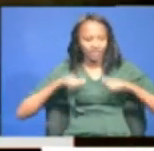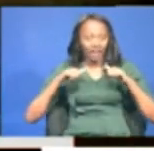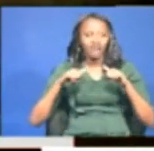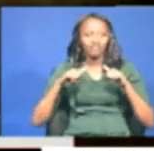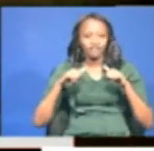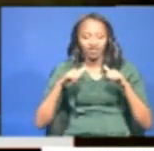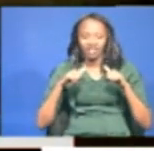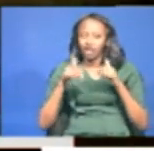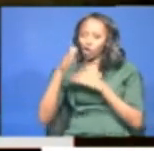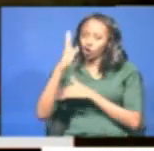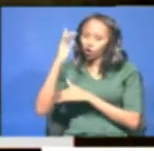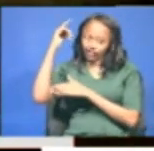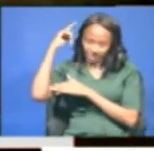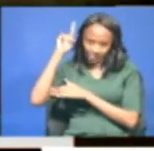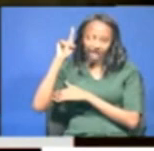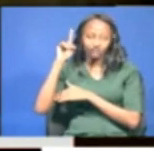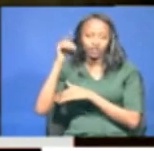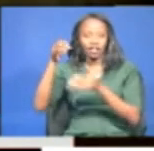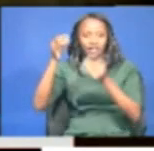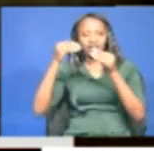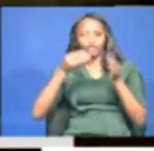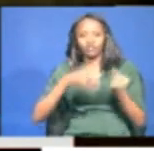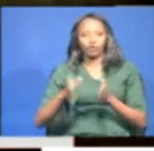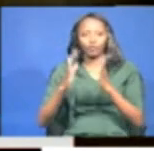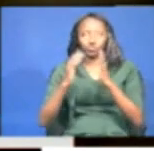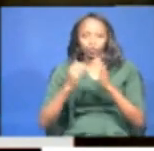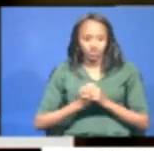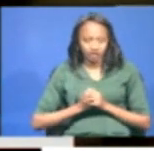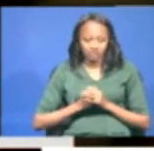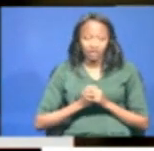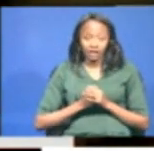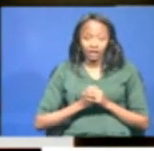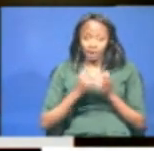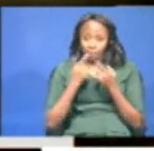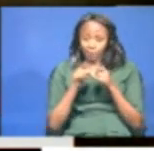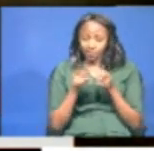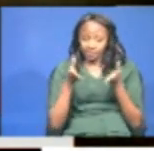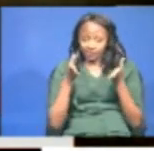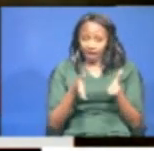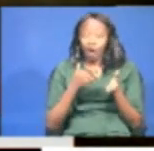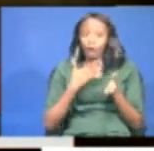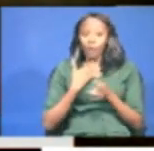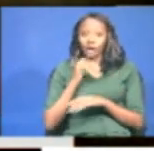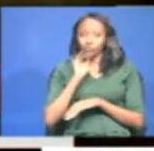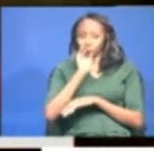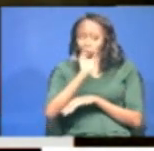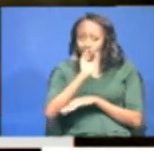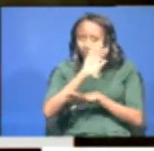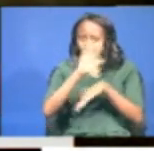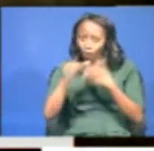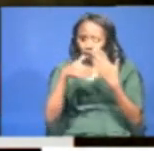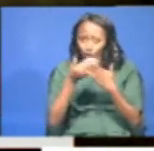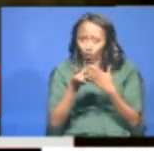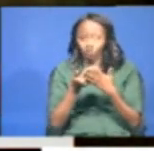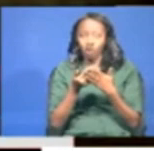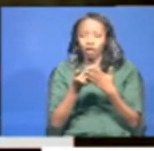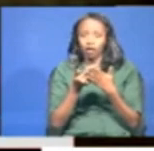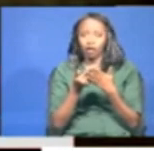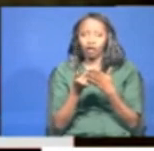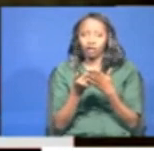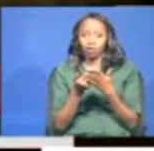God who created for me that opportunity. I want to ask all of us, where we